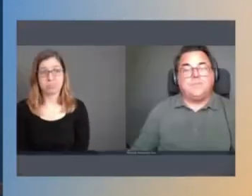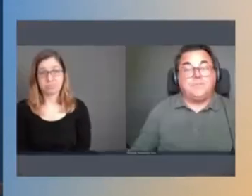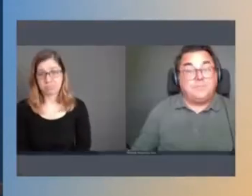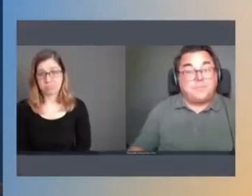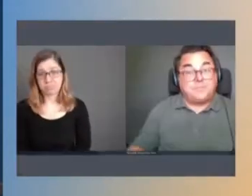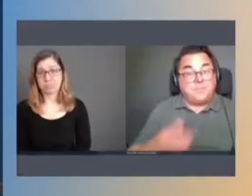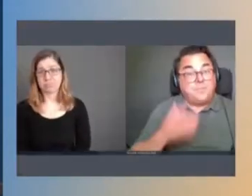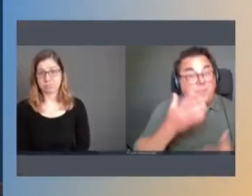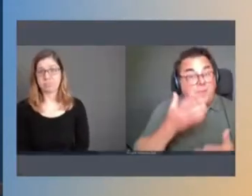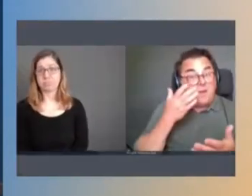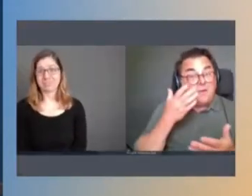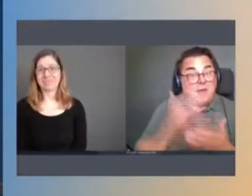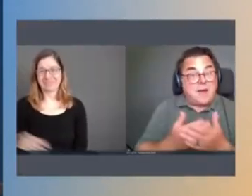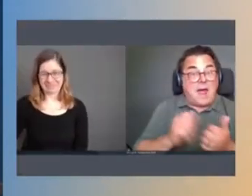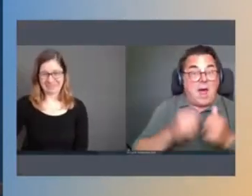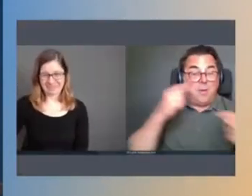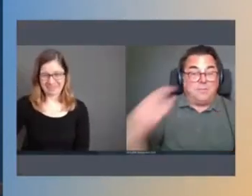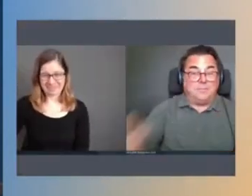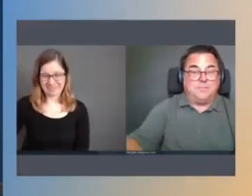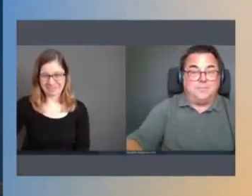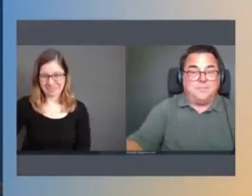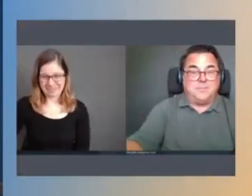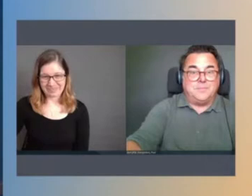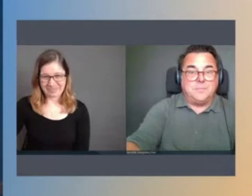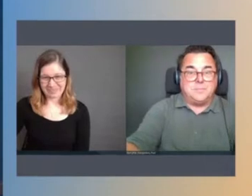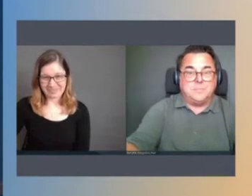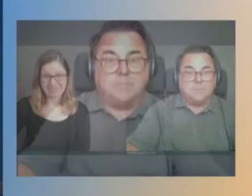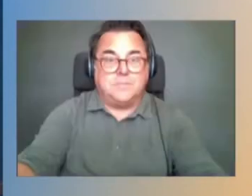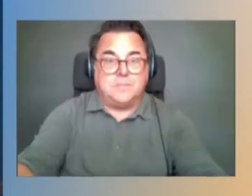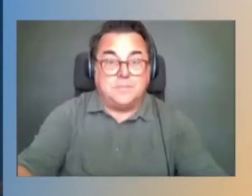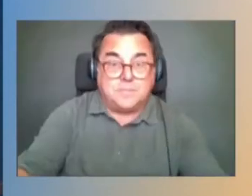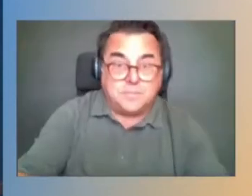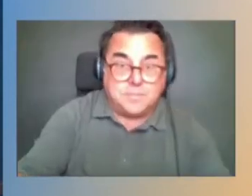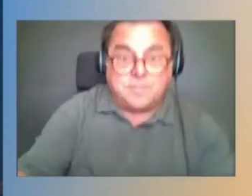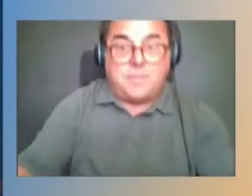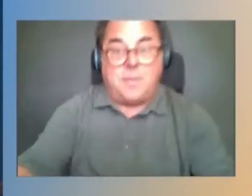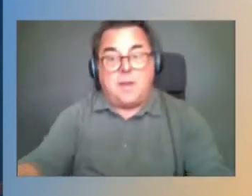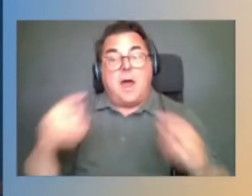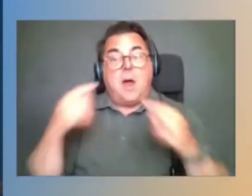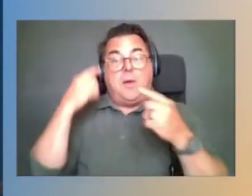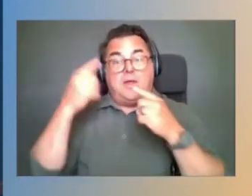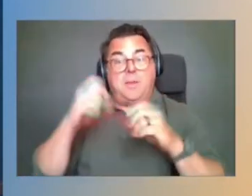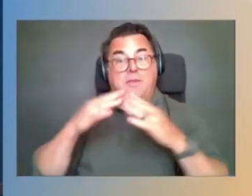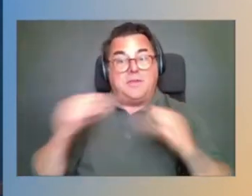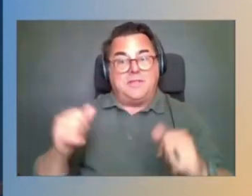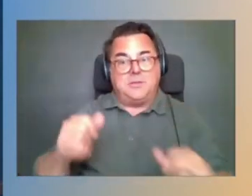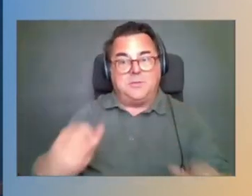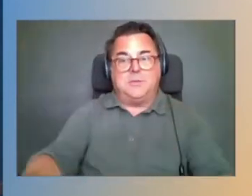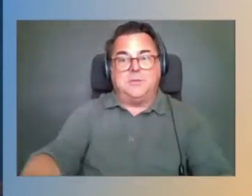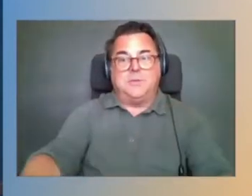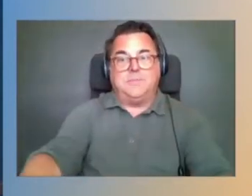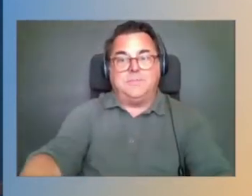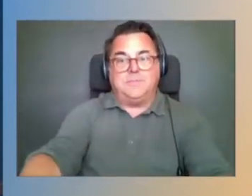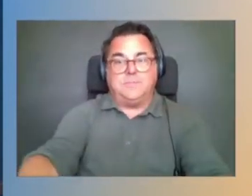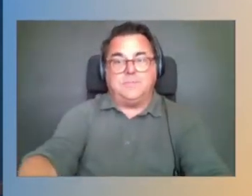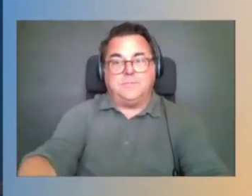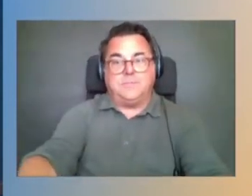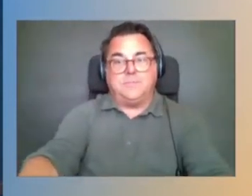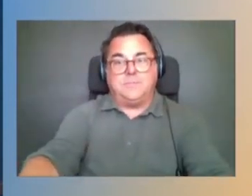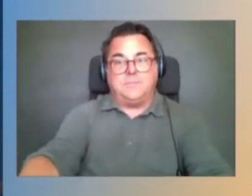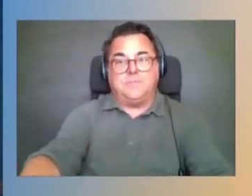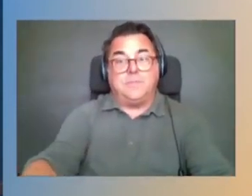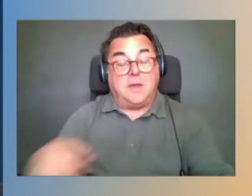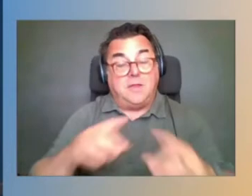The way that I think about the Nitro system is that these cards are the server, and that the Intel or AMD or